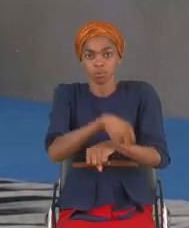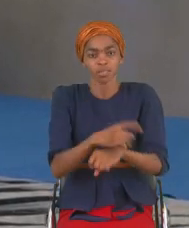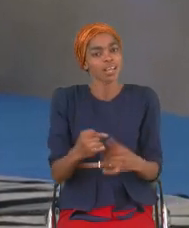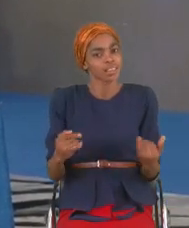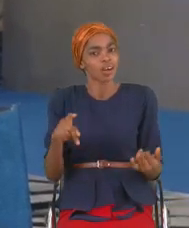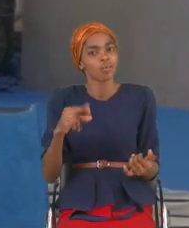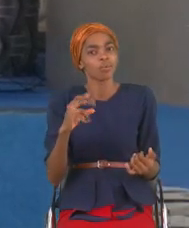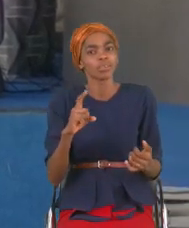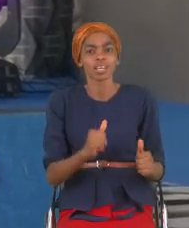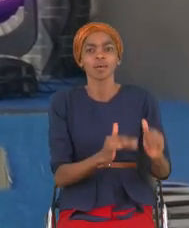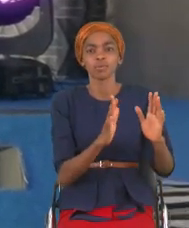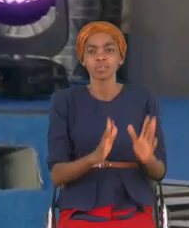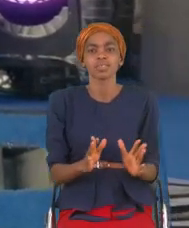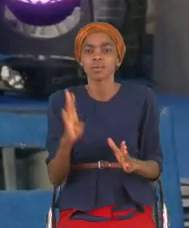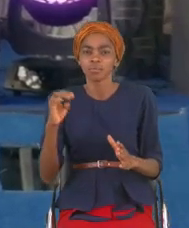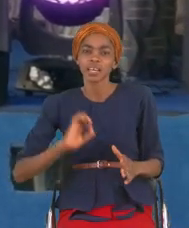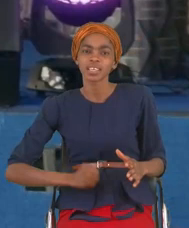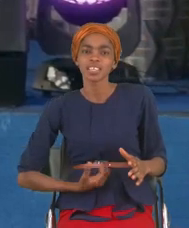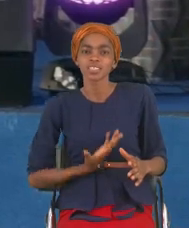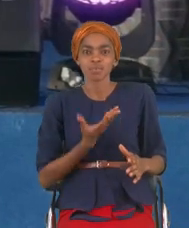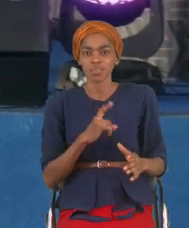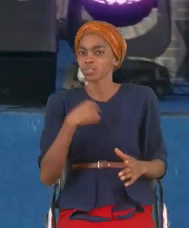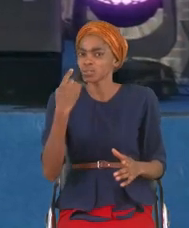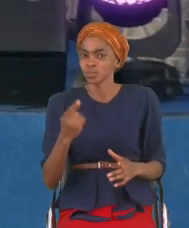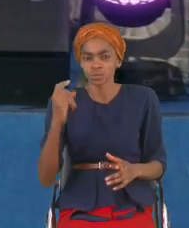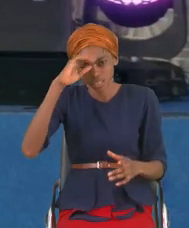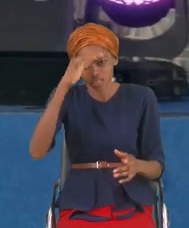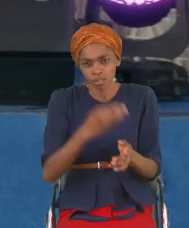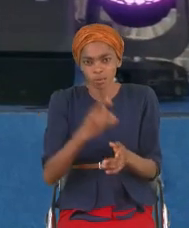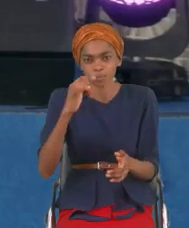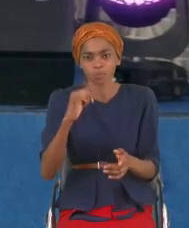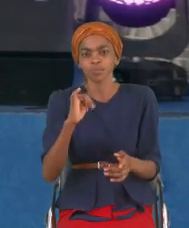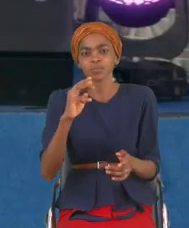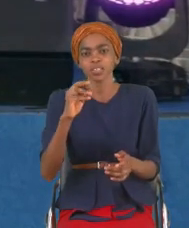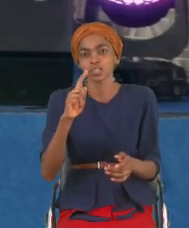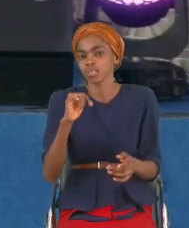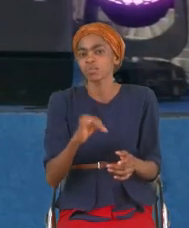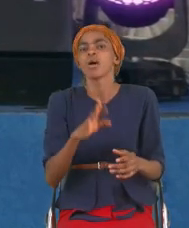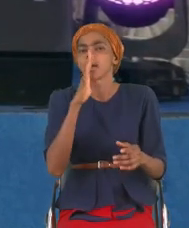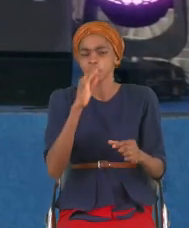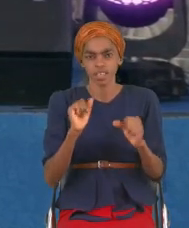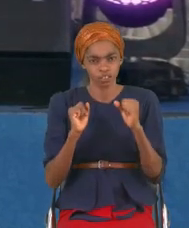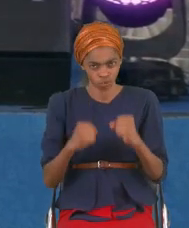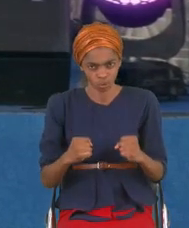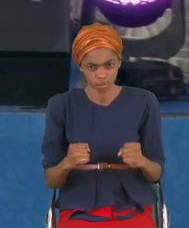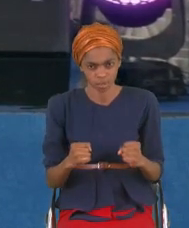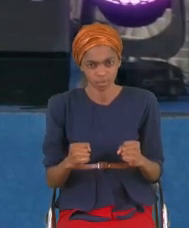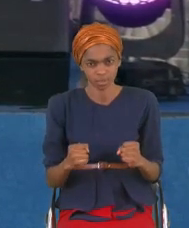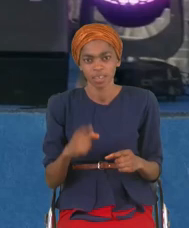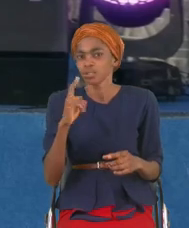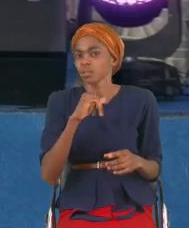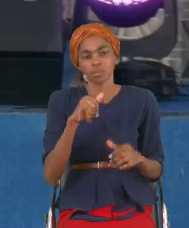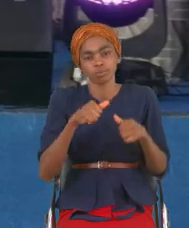apostle by inspiration told his son timothy be strong your countrymen